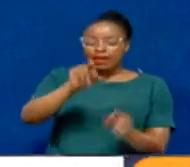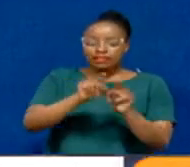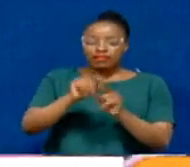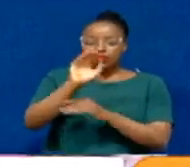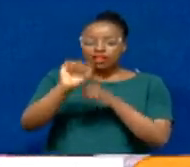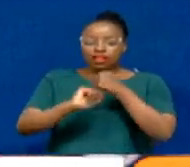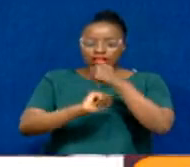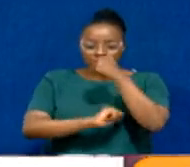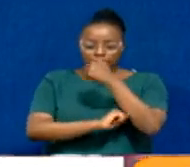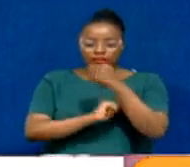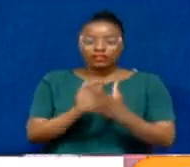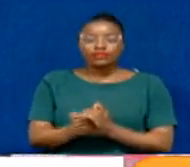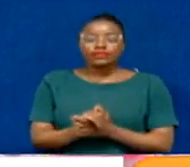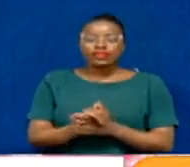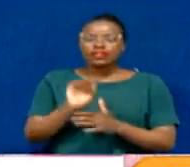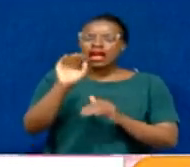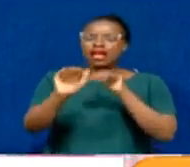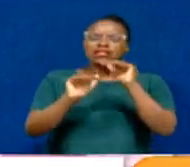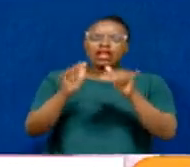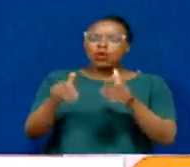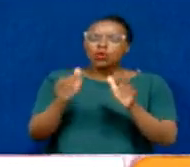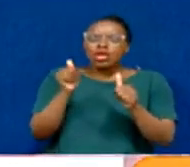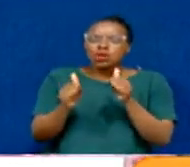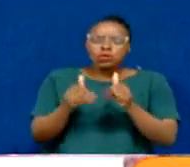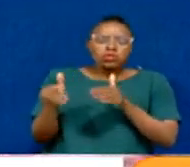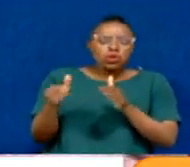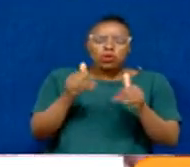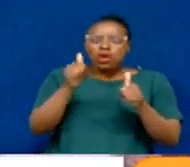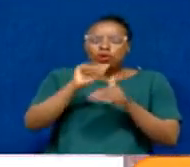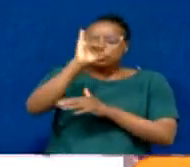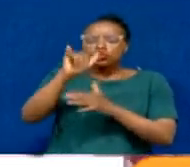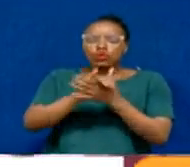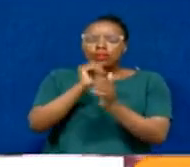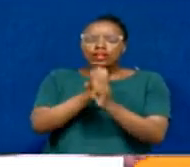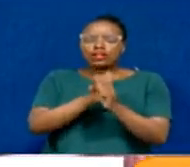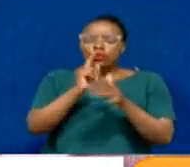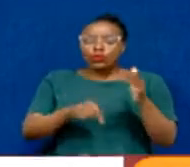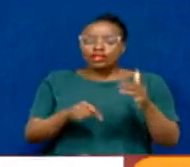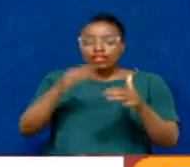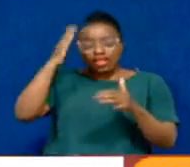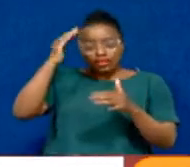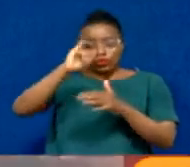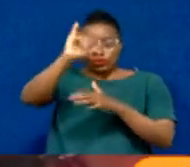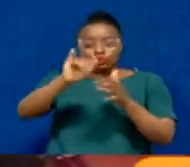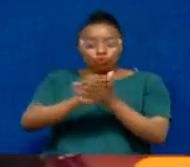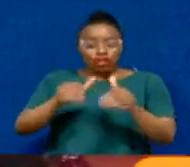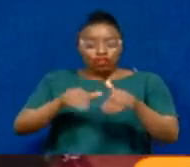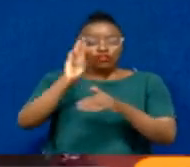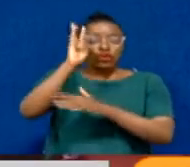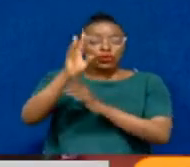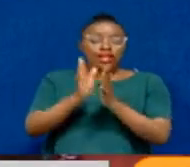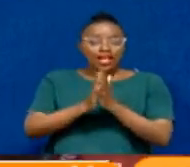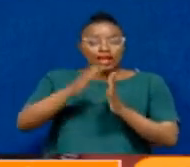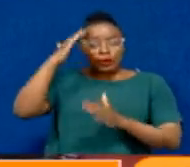seeking the support of the masses. Wamekuwa wakiuliza mwelekeo iko namna gani, Jubilee fanya nini? Sasa wanajua chama ni Jubilee. Na